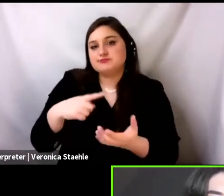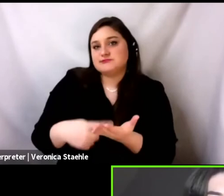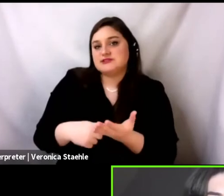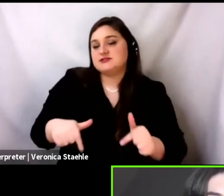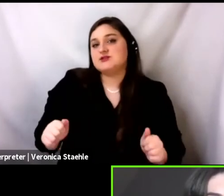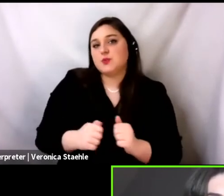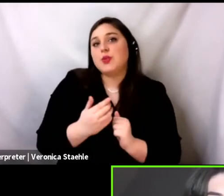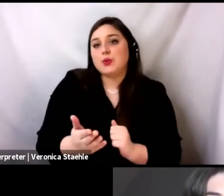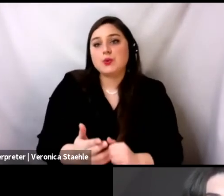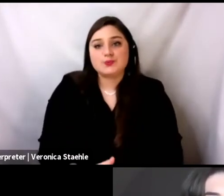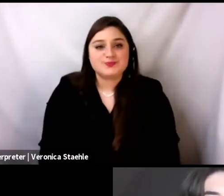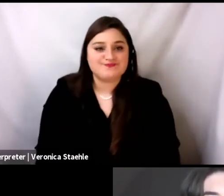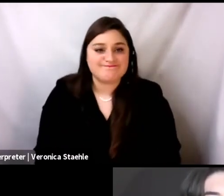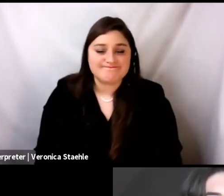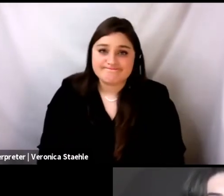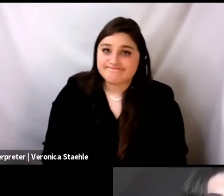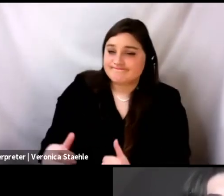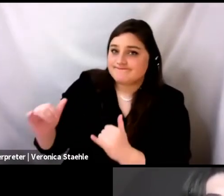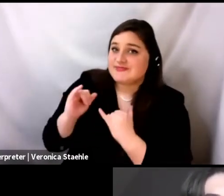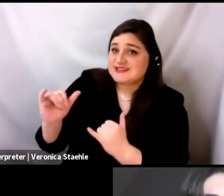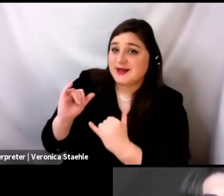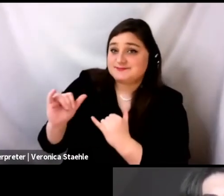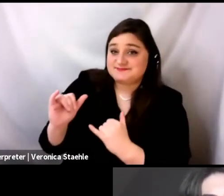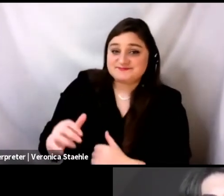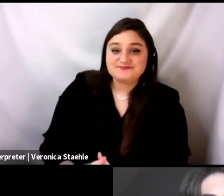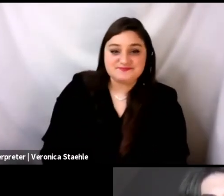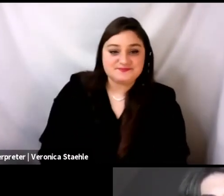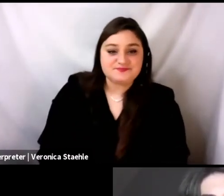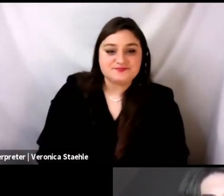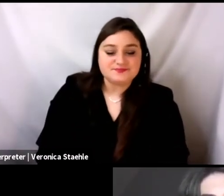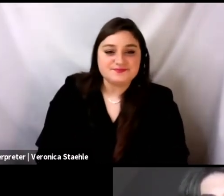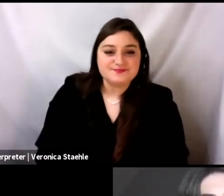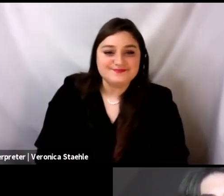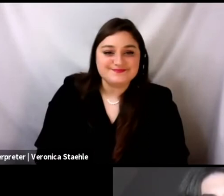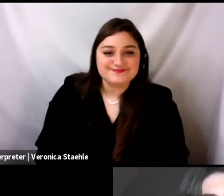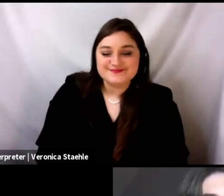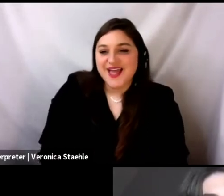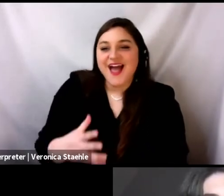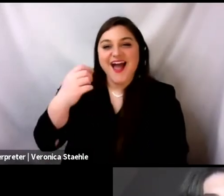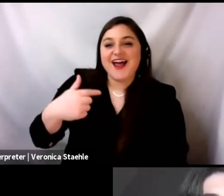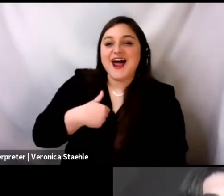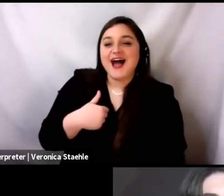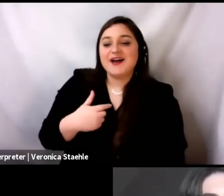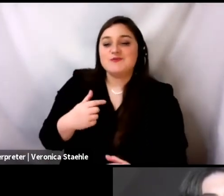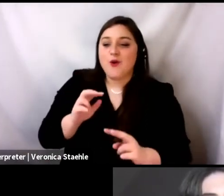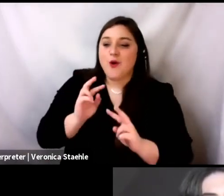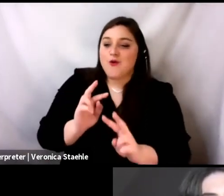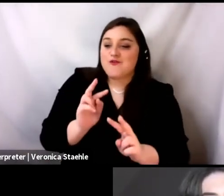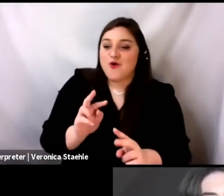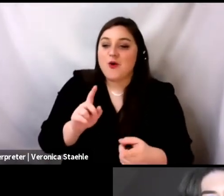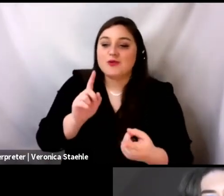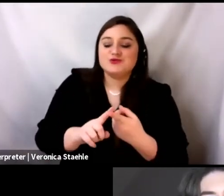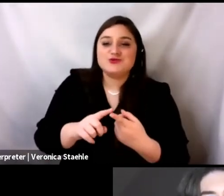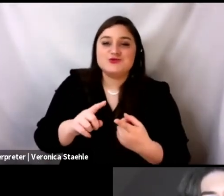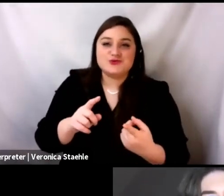really. Yeah, me too. And I definitely feel like we will host a lot of the, like, eventually when we're really spreading this